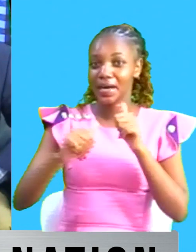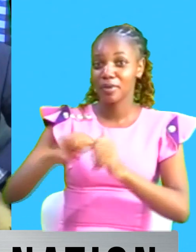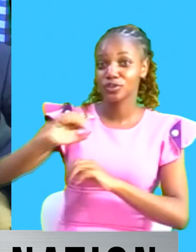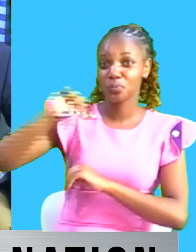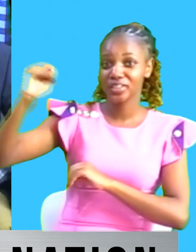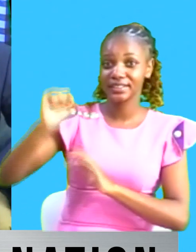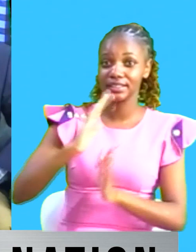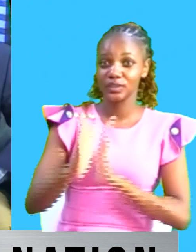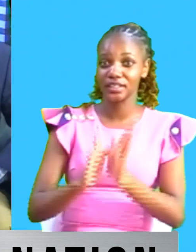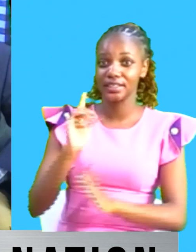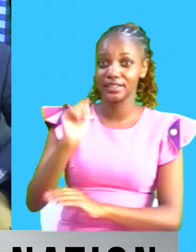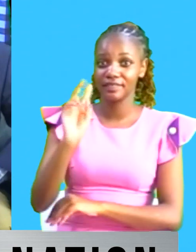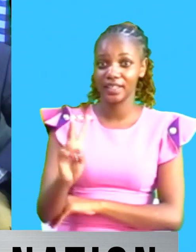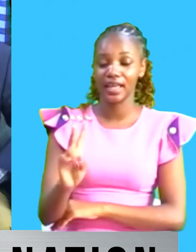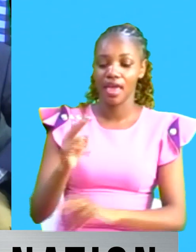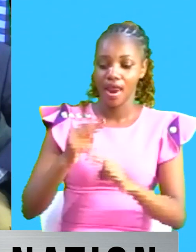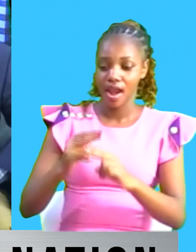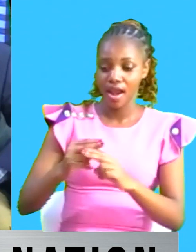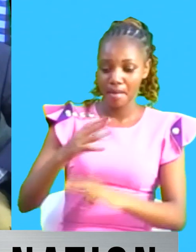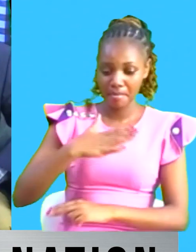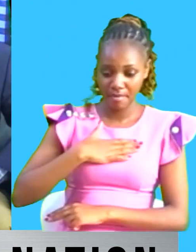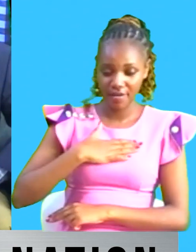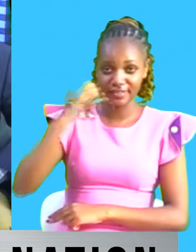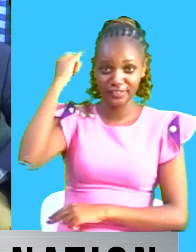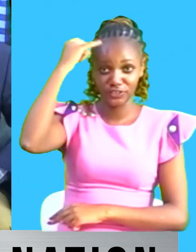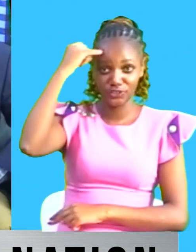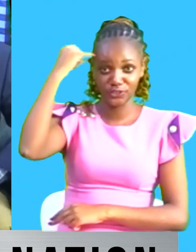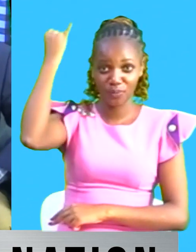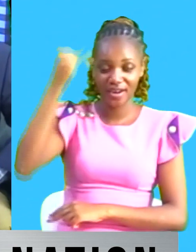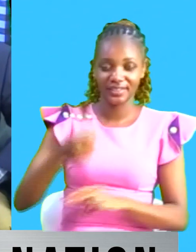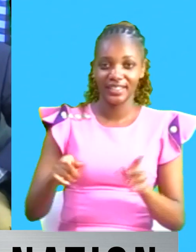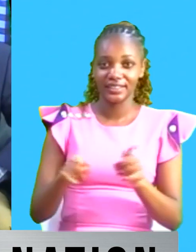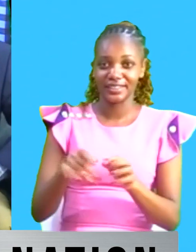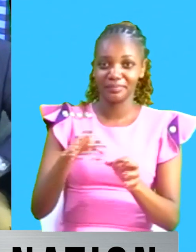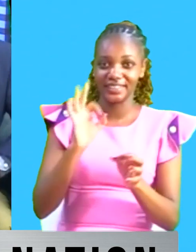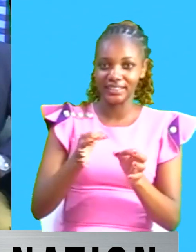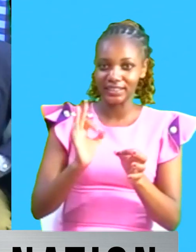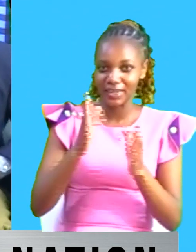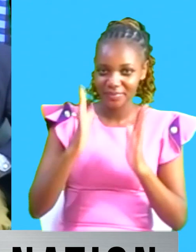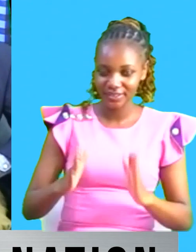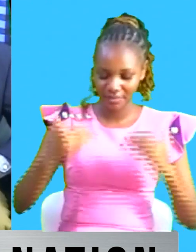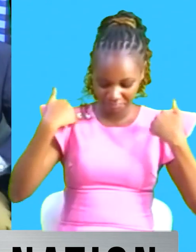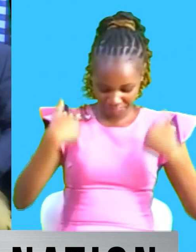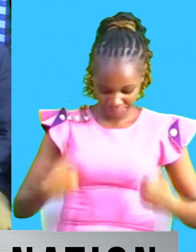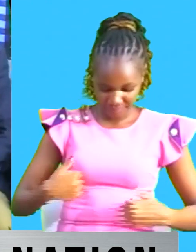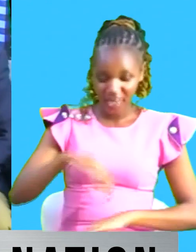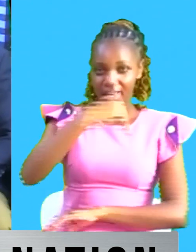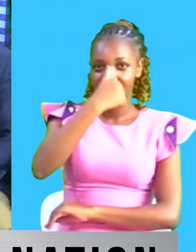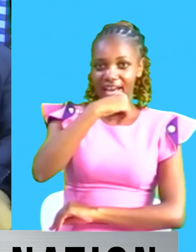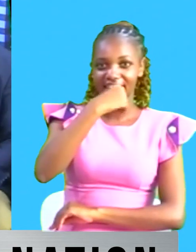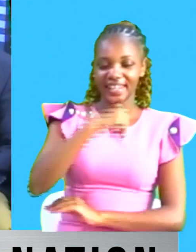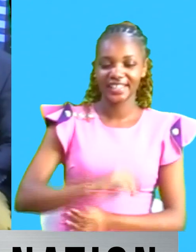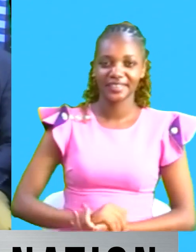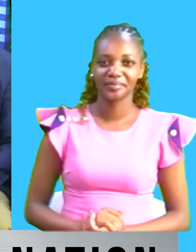TV. My name is Jonah Simba. And our sign language interpreter today is Anne